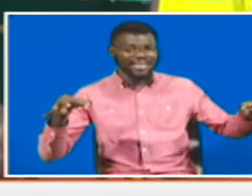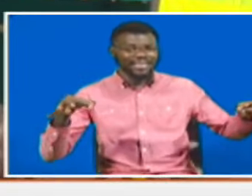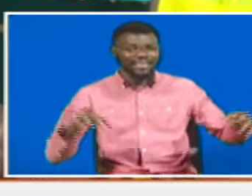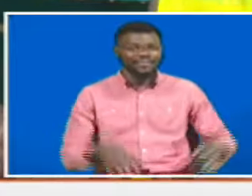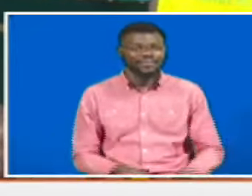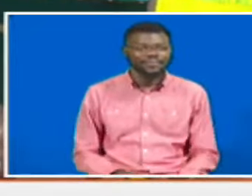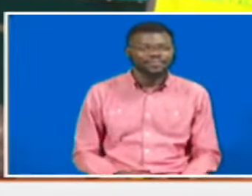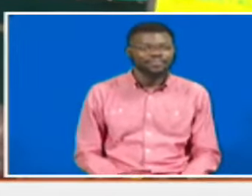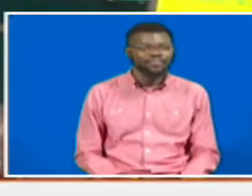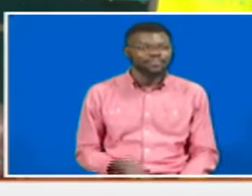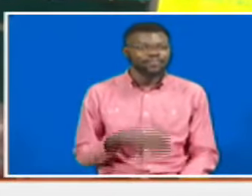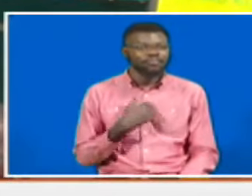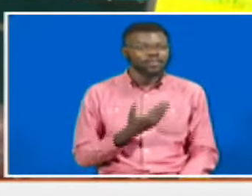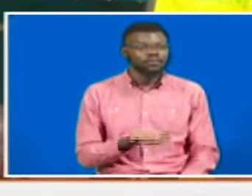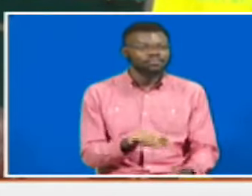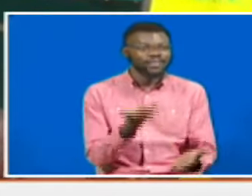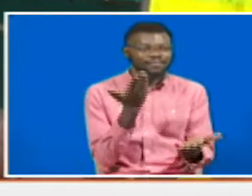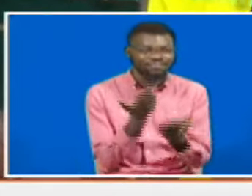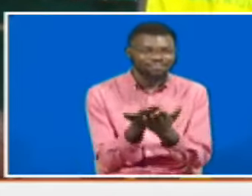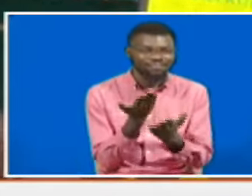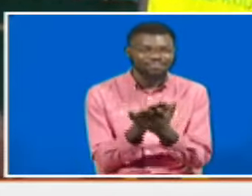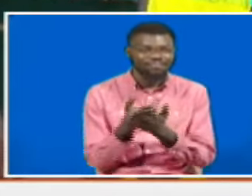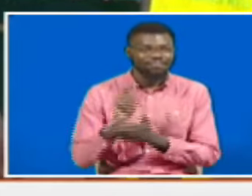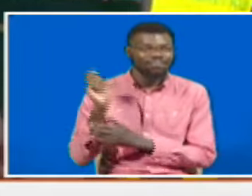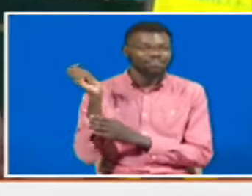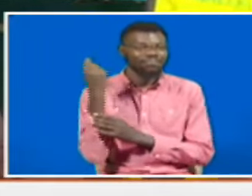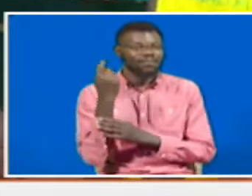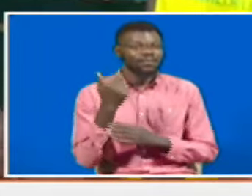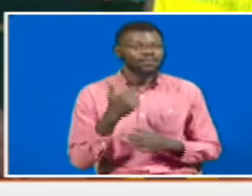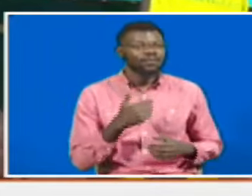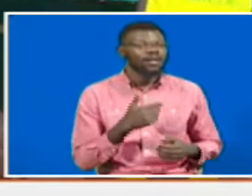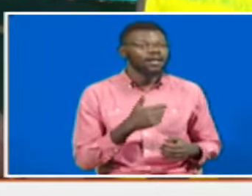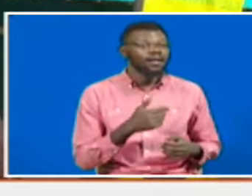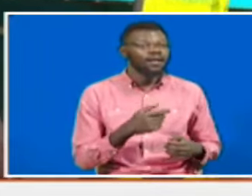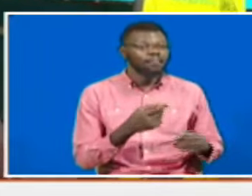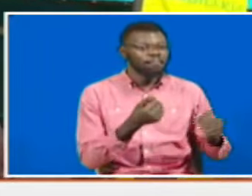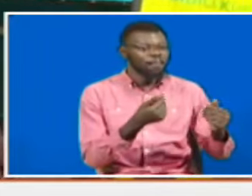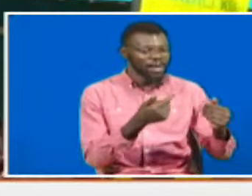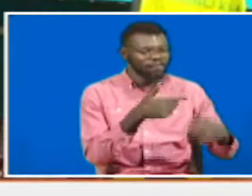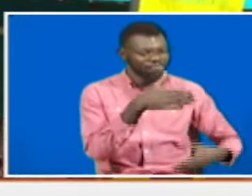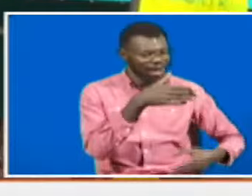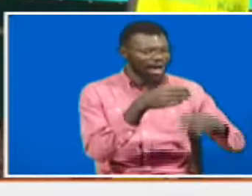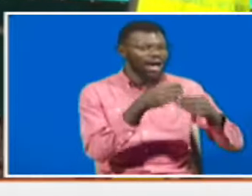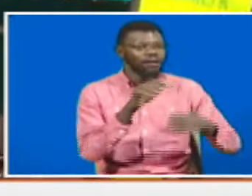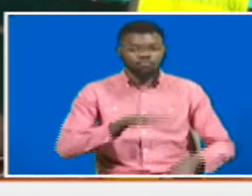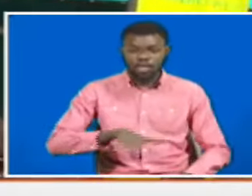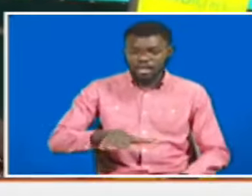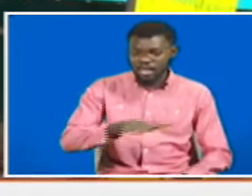Mina kuomba rais, nikikuja kwako uniongeze pesa kidogo, tuongeze hii area kidogo, Your Excellency.